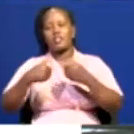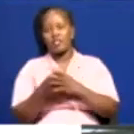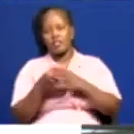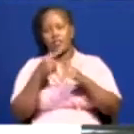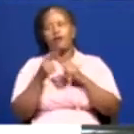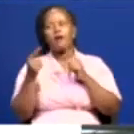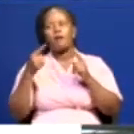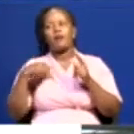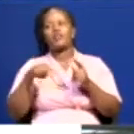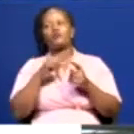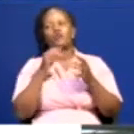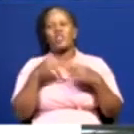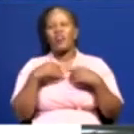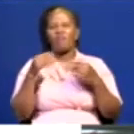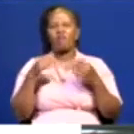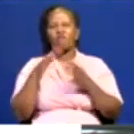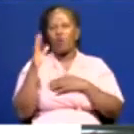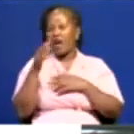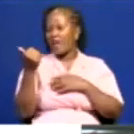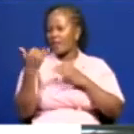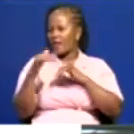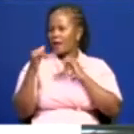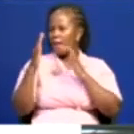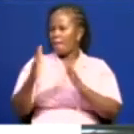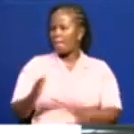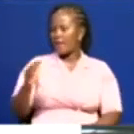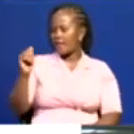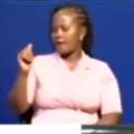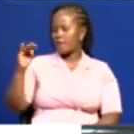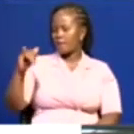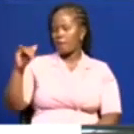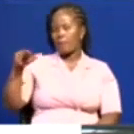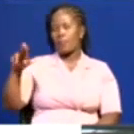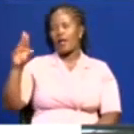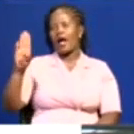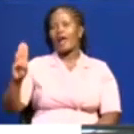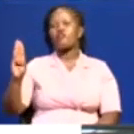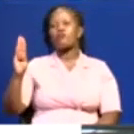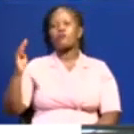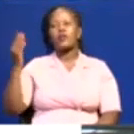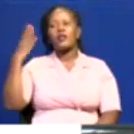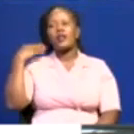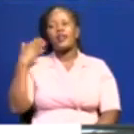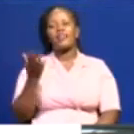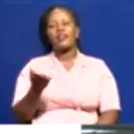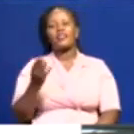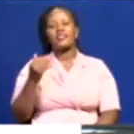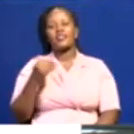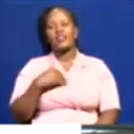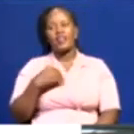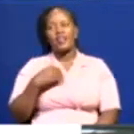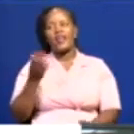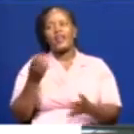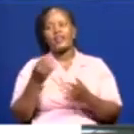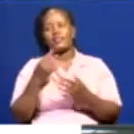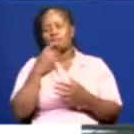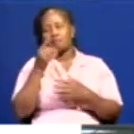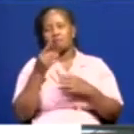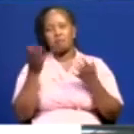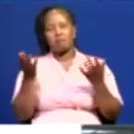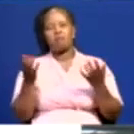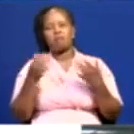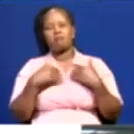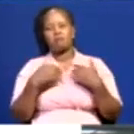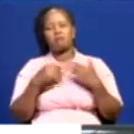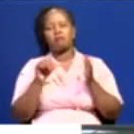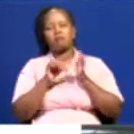more, Ayub in the last training before match, he had a problem with he got hit by on his